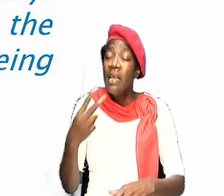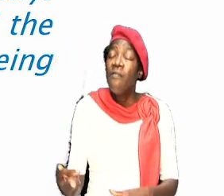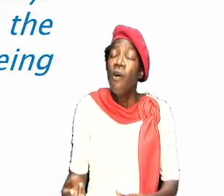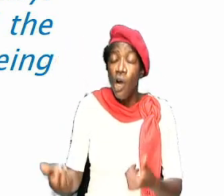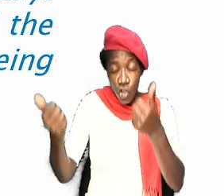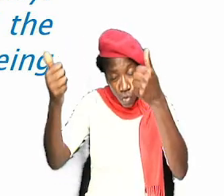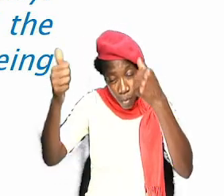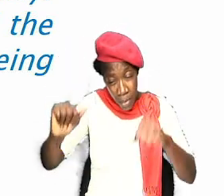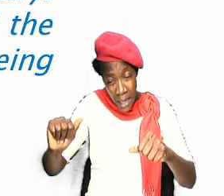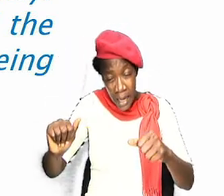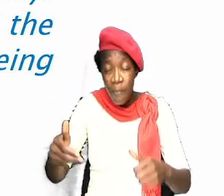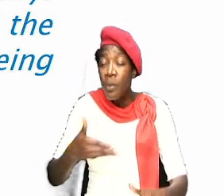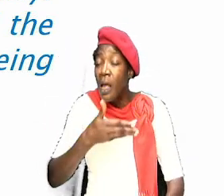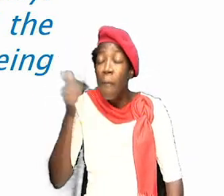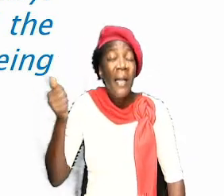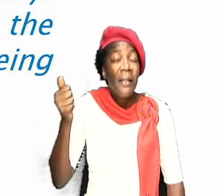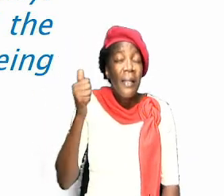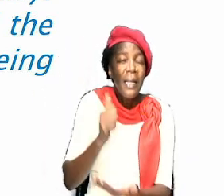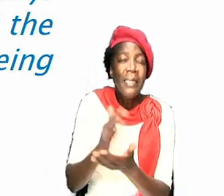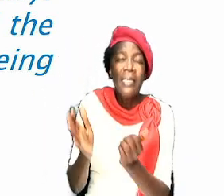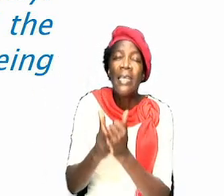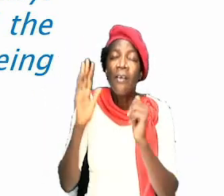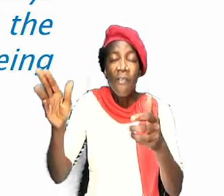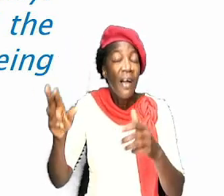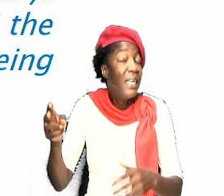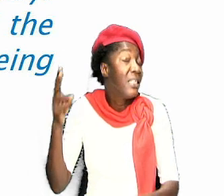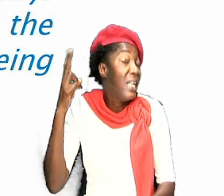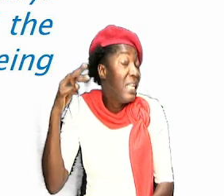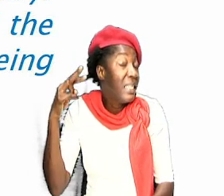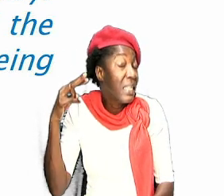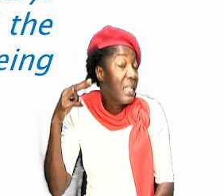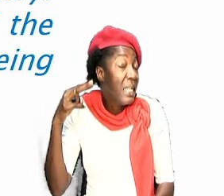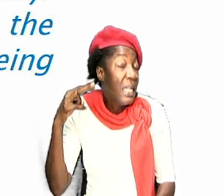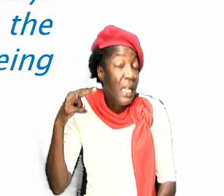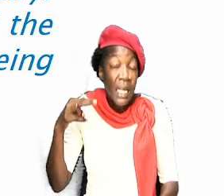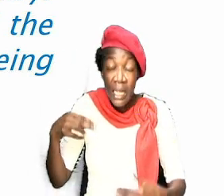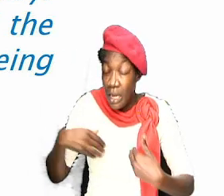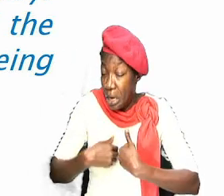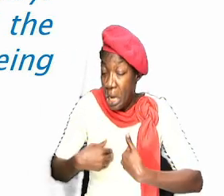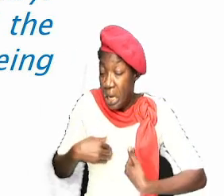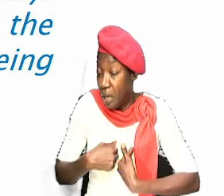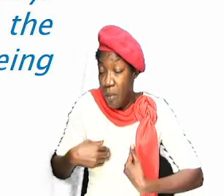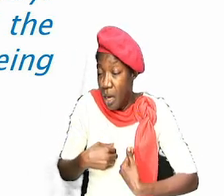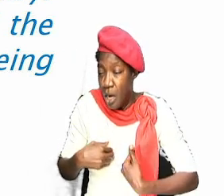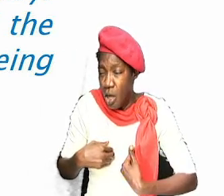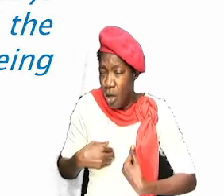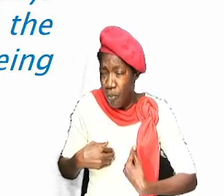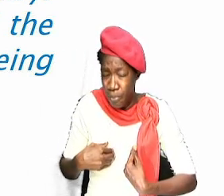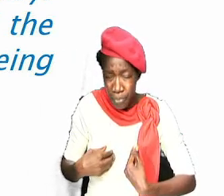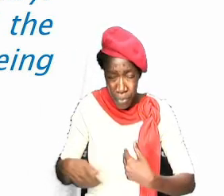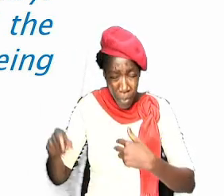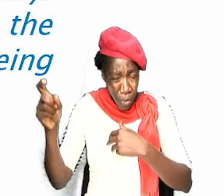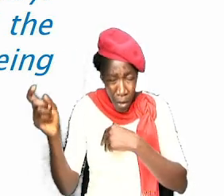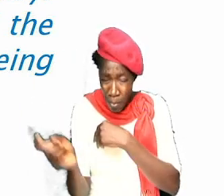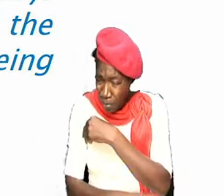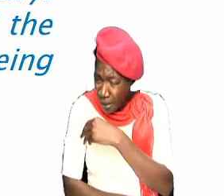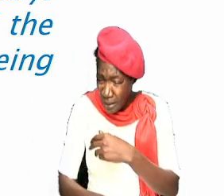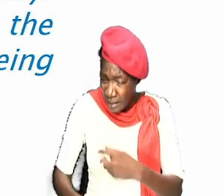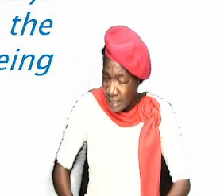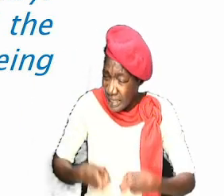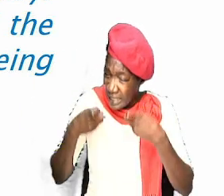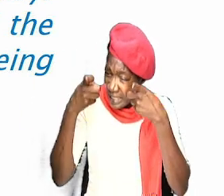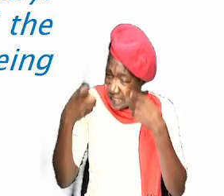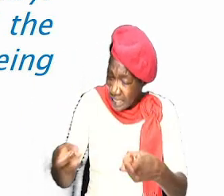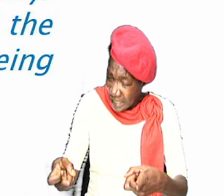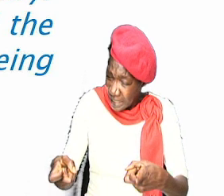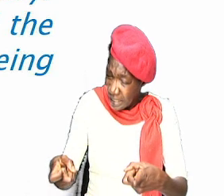than sacrifice, and to hearken than the fats of ram. For rebellion is as the sin of witchcraft, and stubbornness